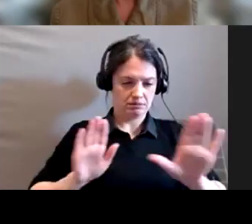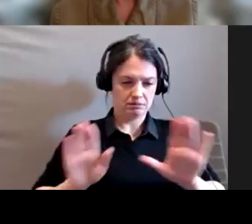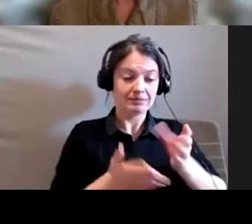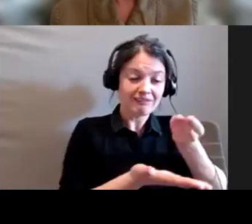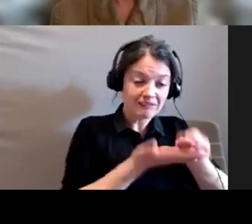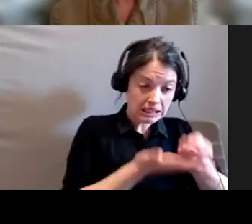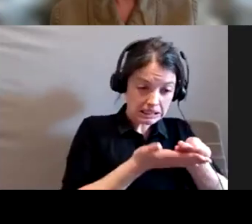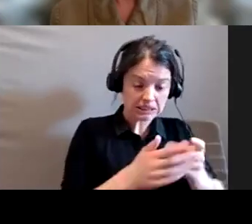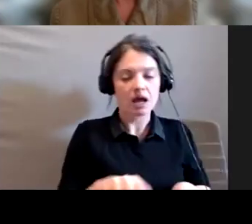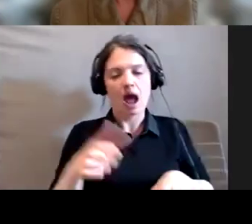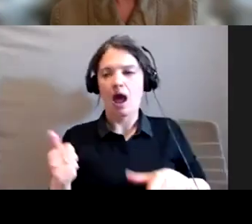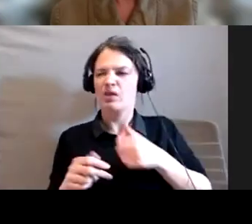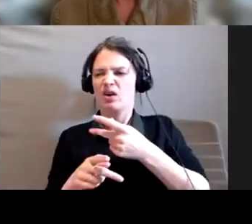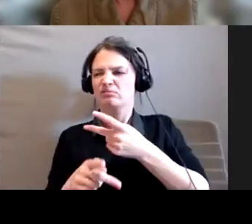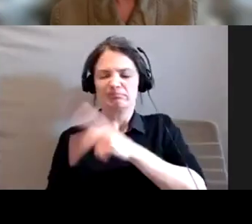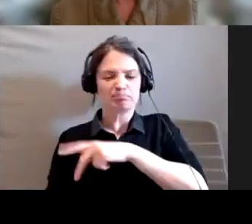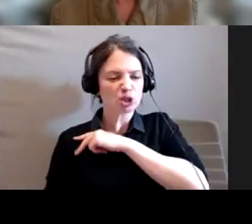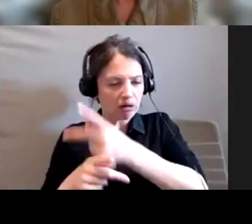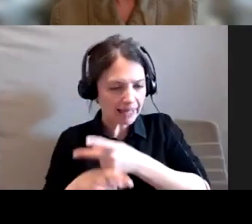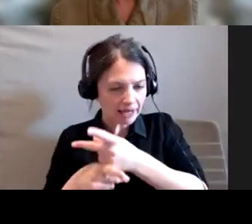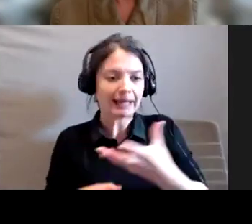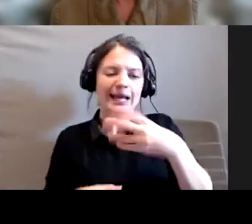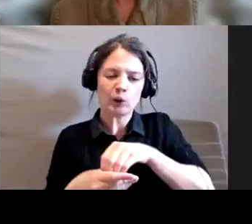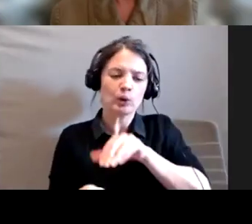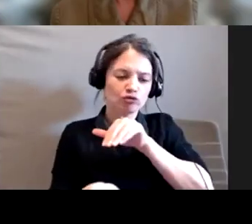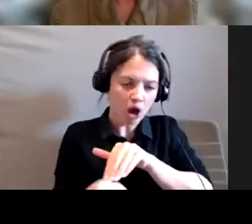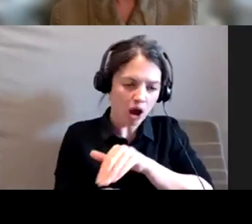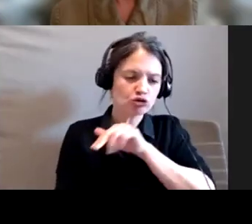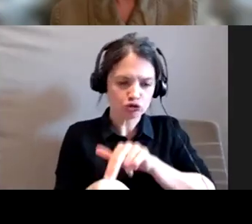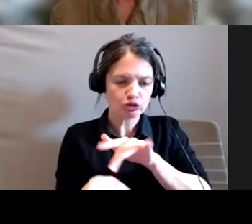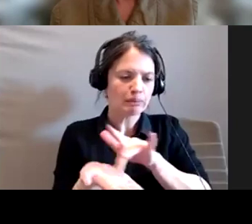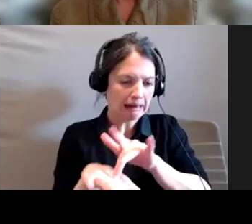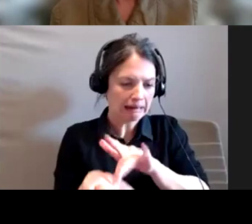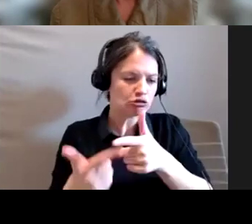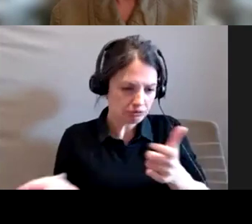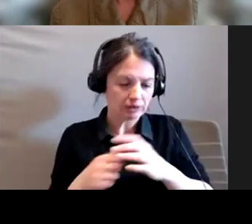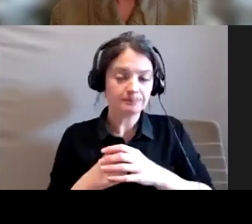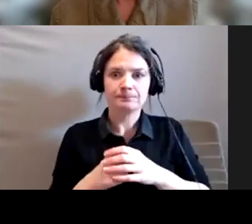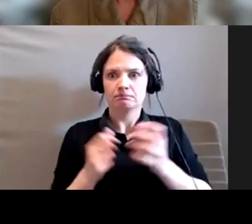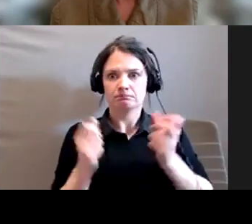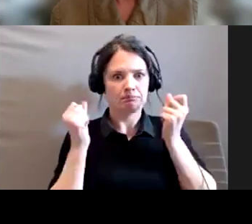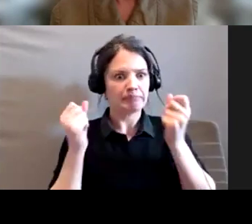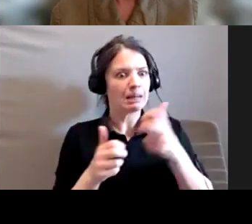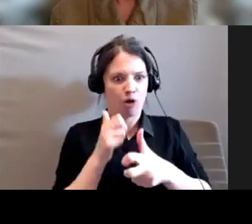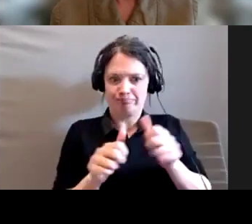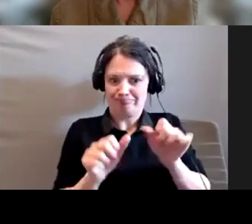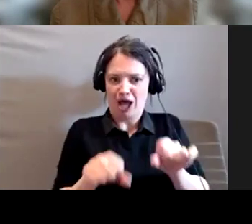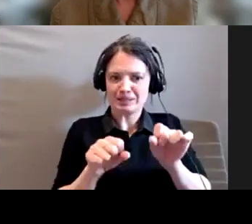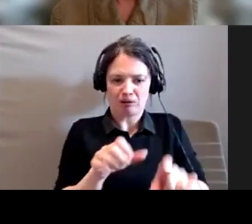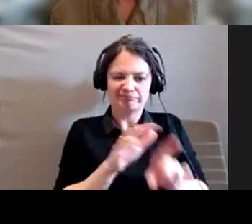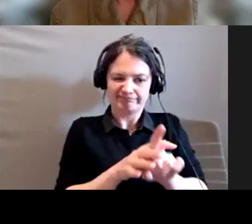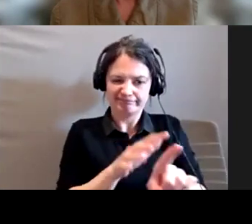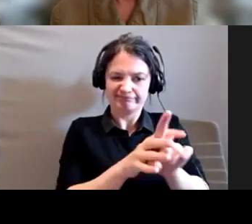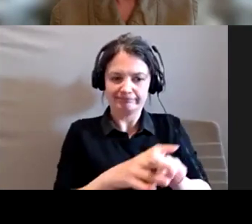health care. And there are number of structural problems that you could see. So first,